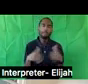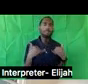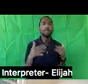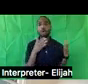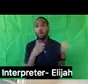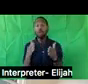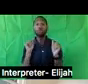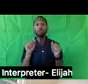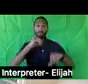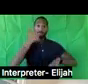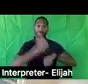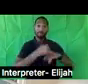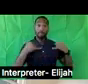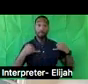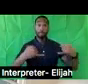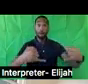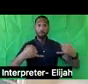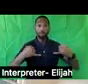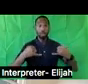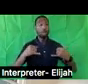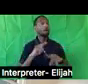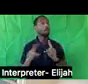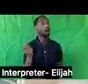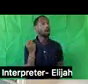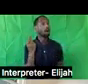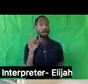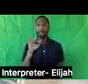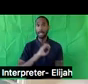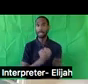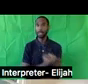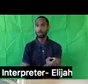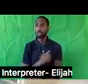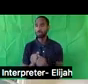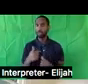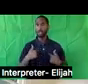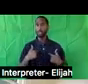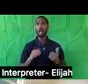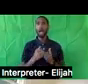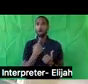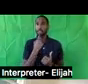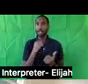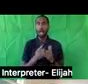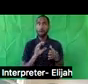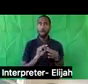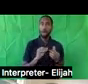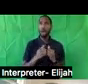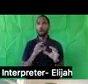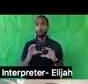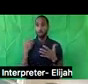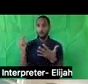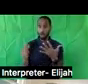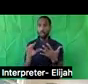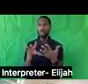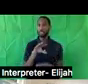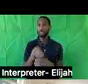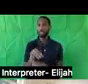can set boundaries. But again, it's like the energy that is with us, how we're saying it, and how we're doing things. So I'm